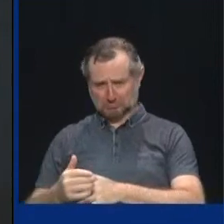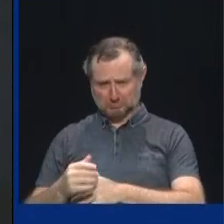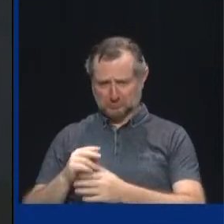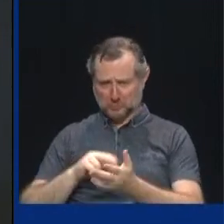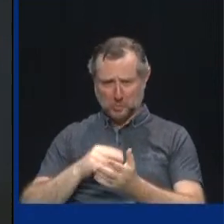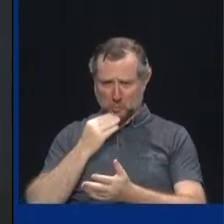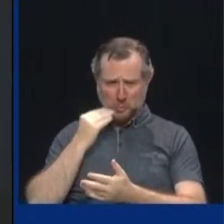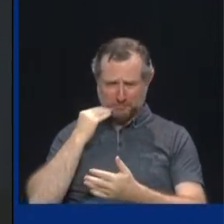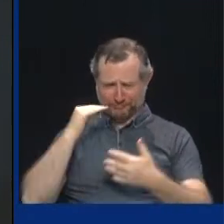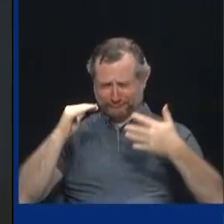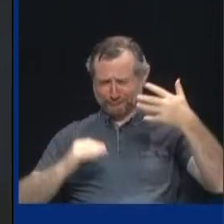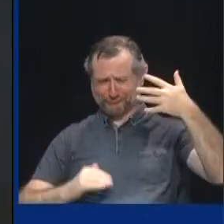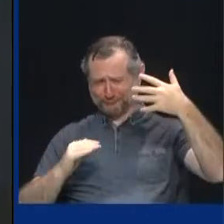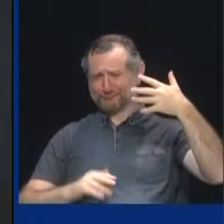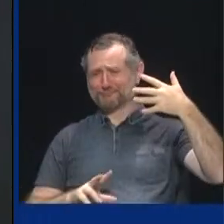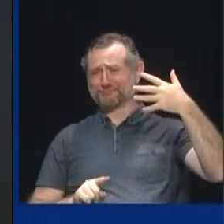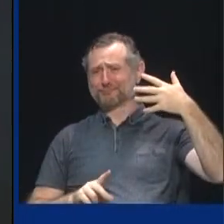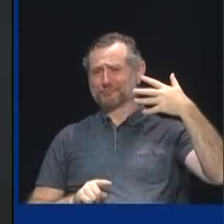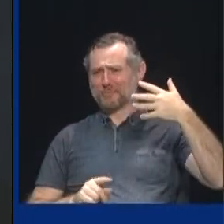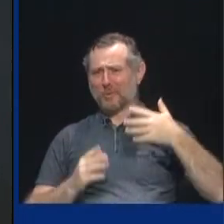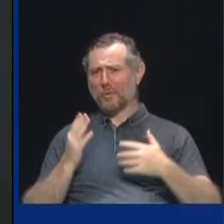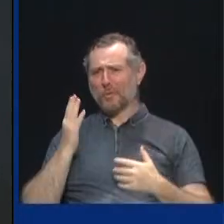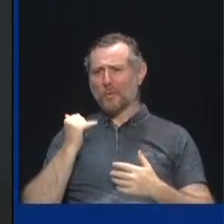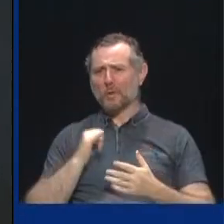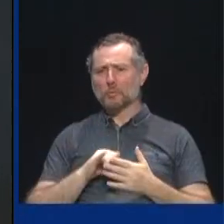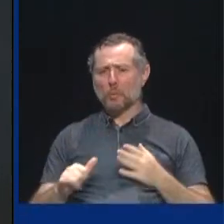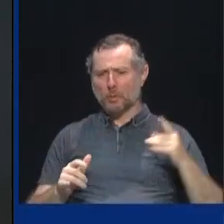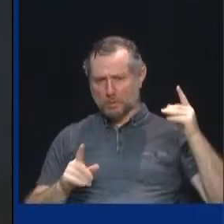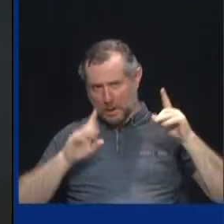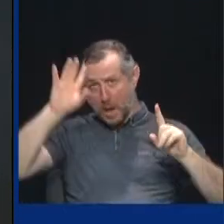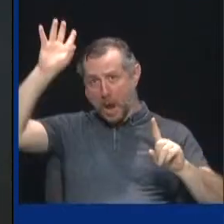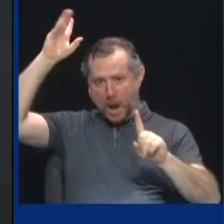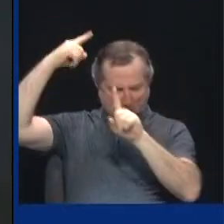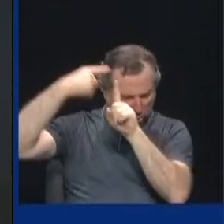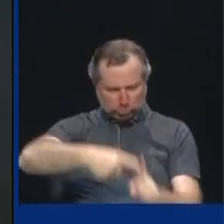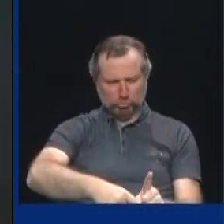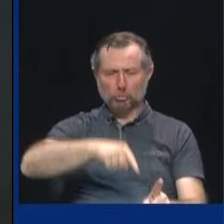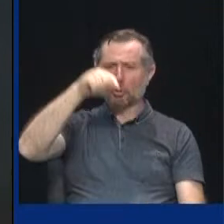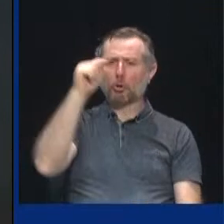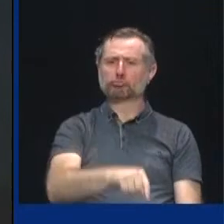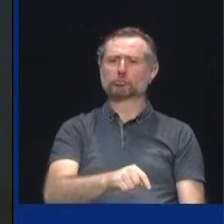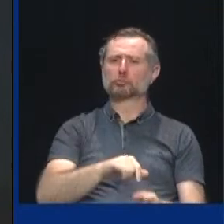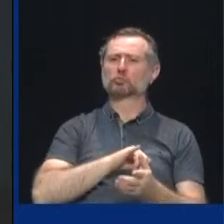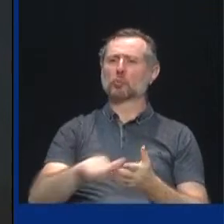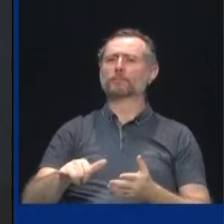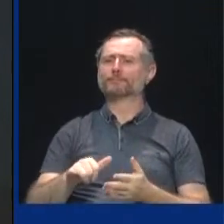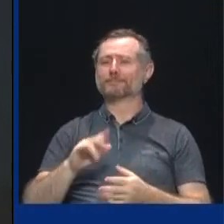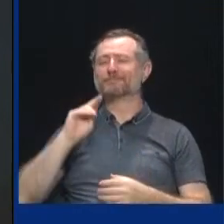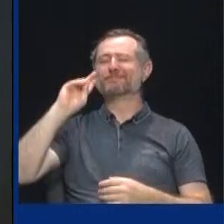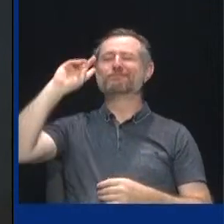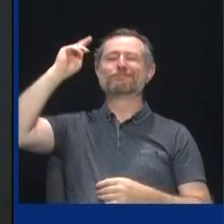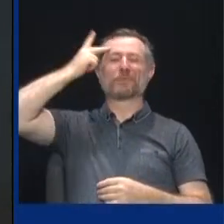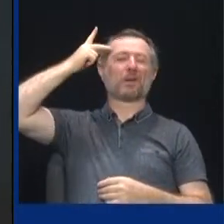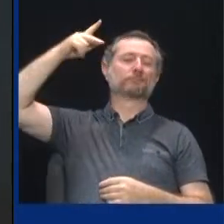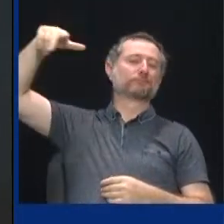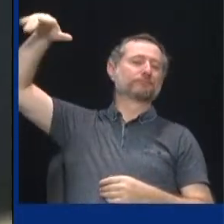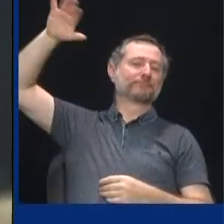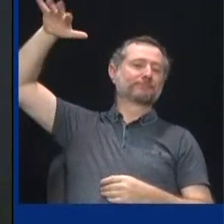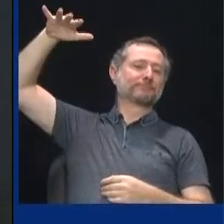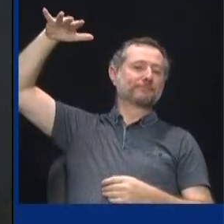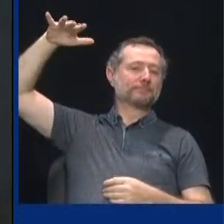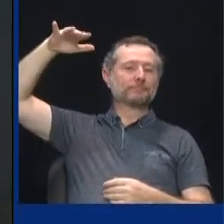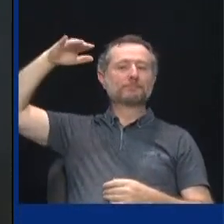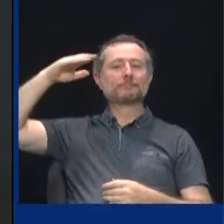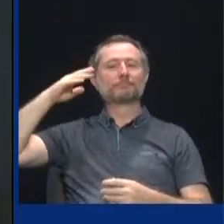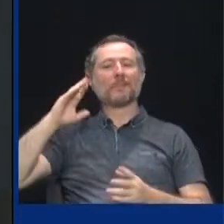homes. Why New York? Except that it was all politically motivated.